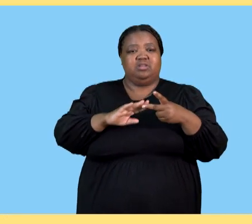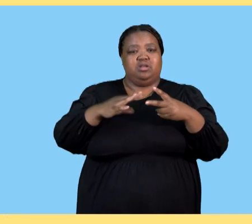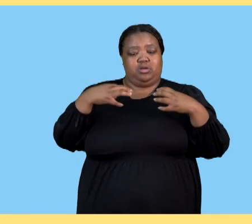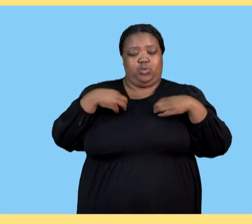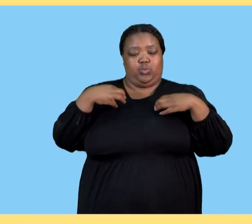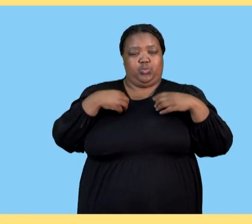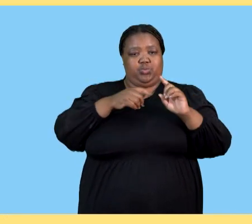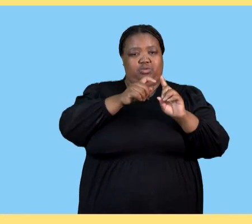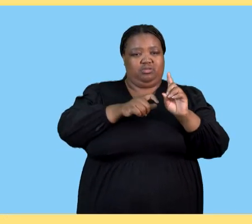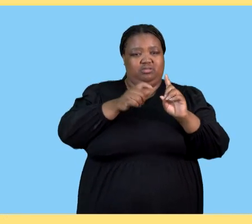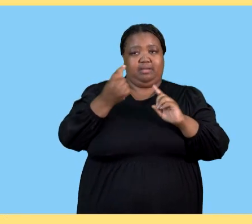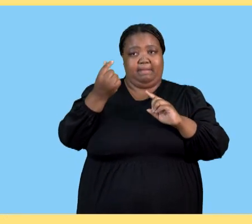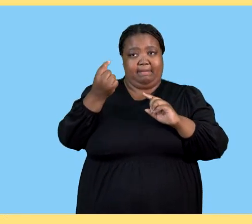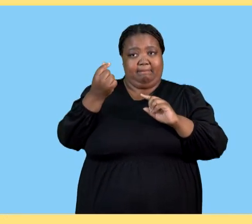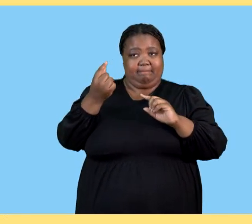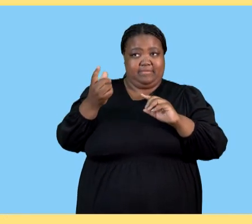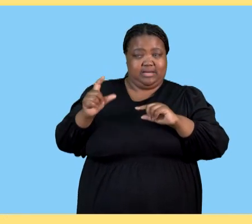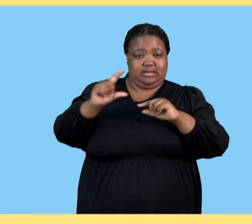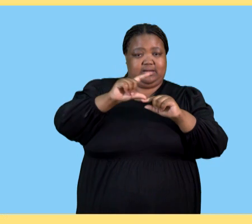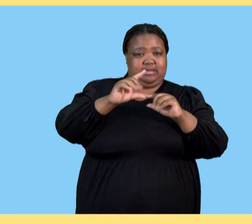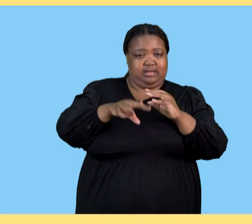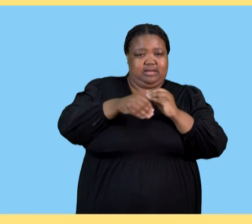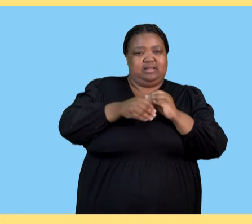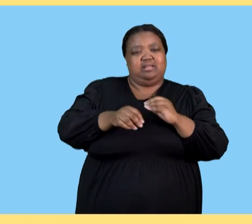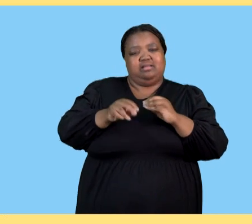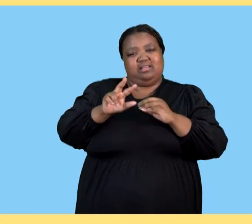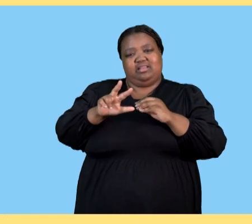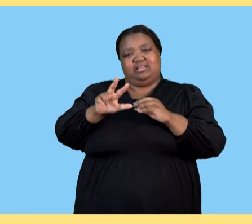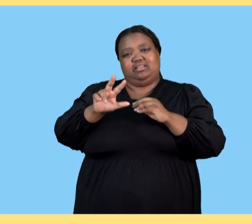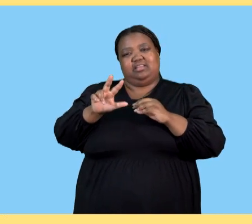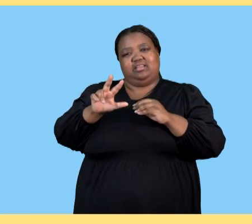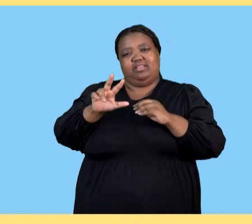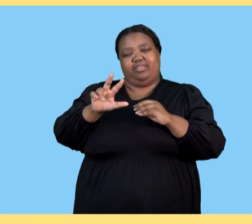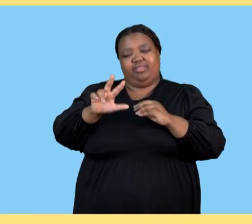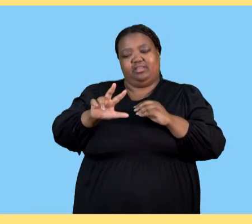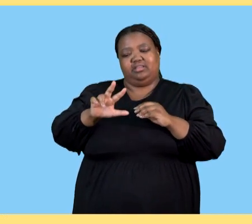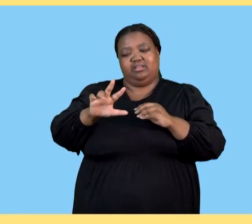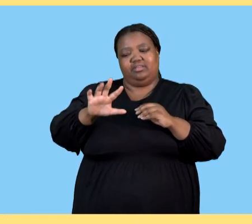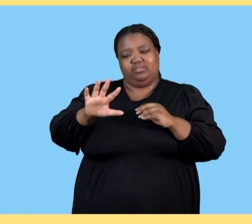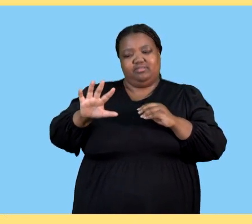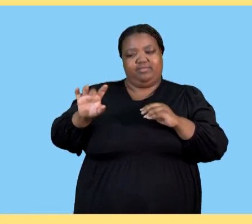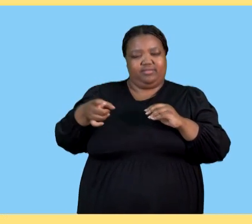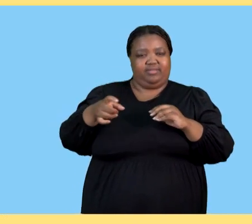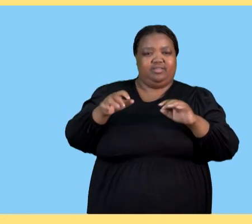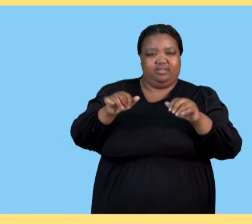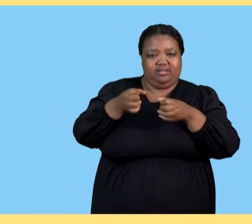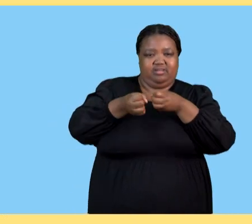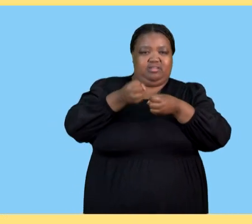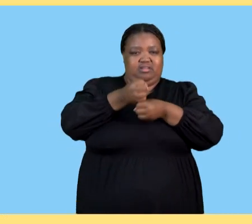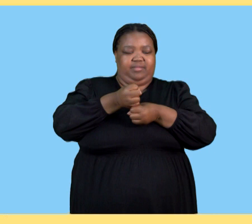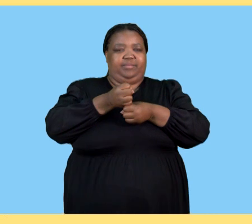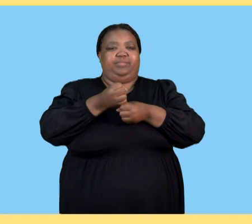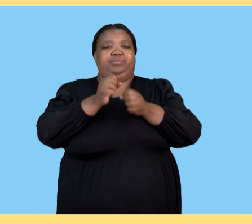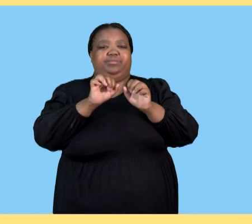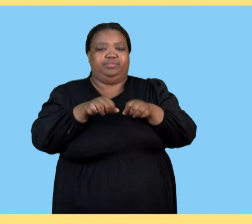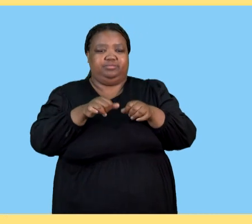Number 2, the owner increases capital by 80,500 during the year, and this has been properly recorded.